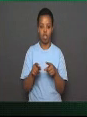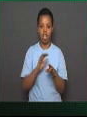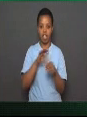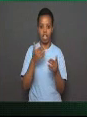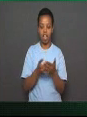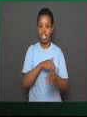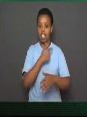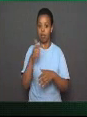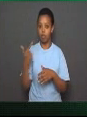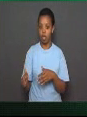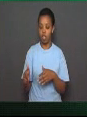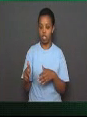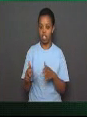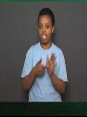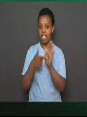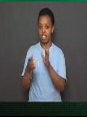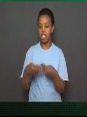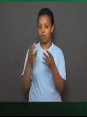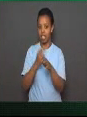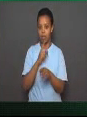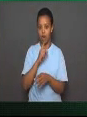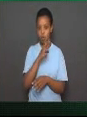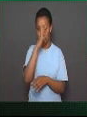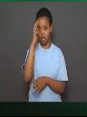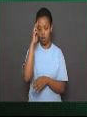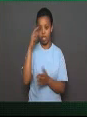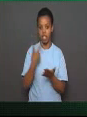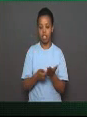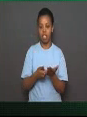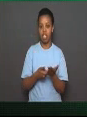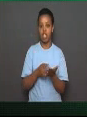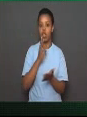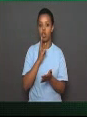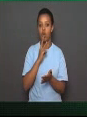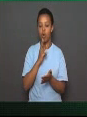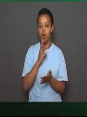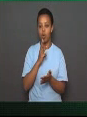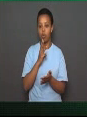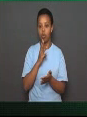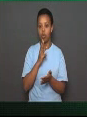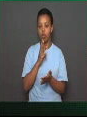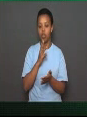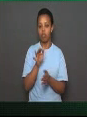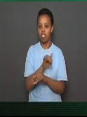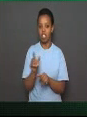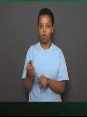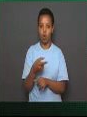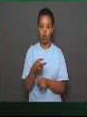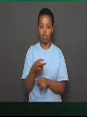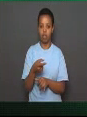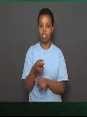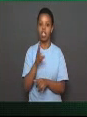temperature range because of the thermal layering of the water and a constant mixing